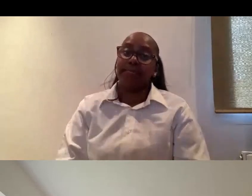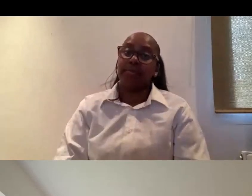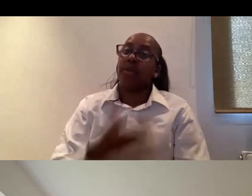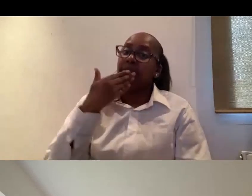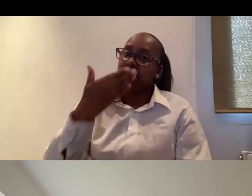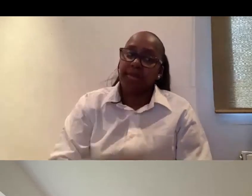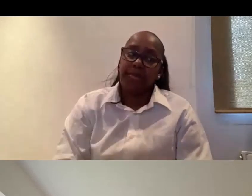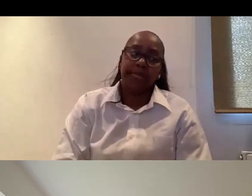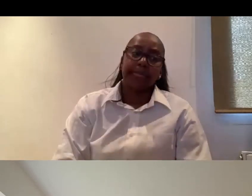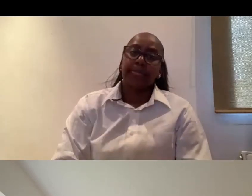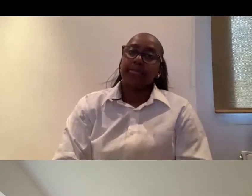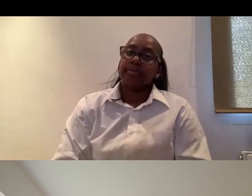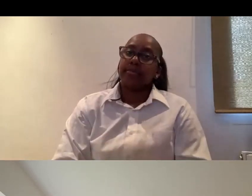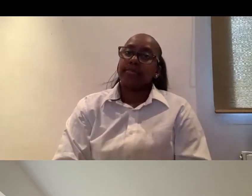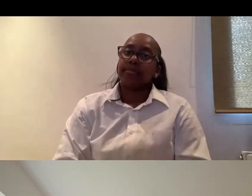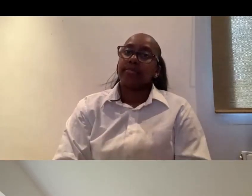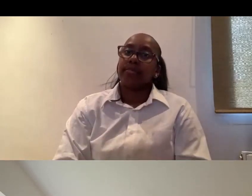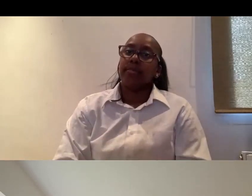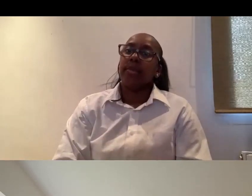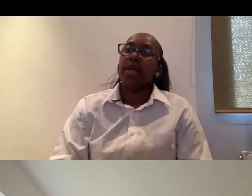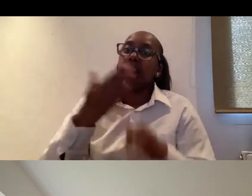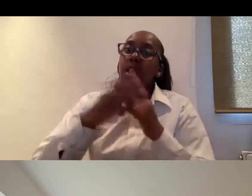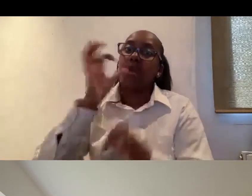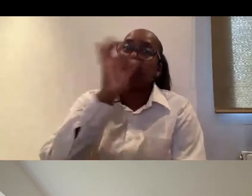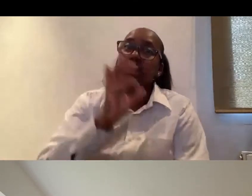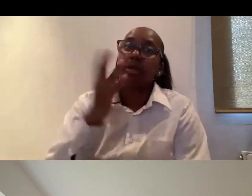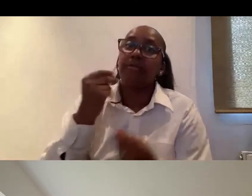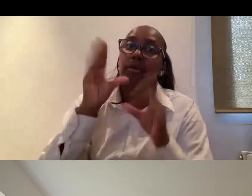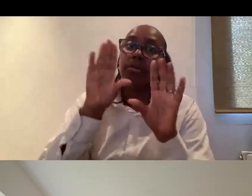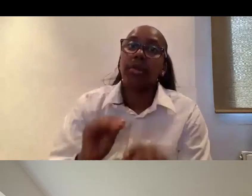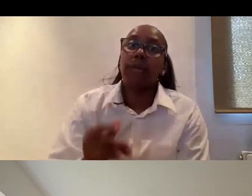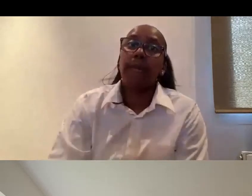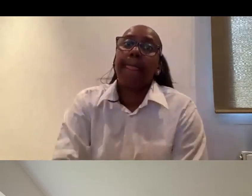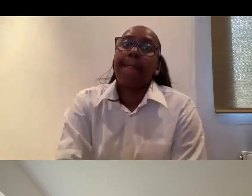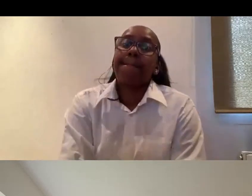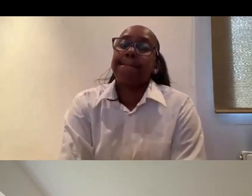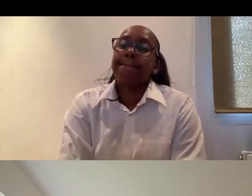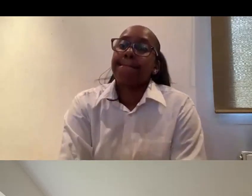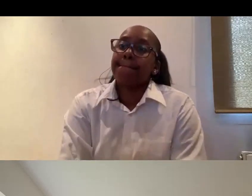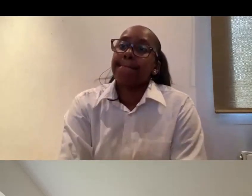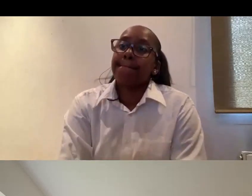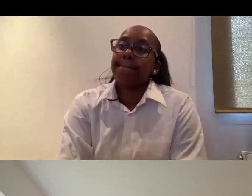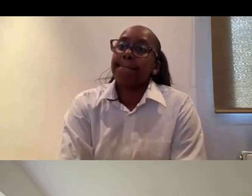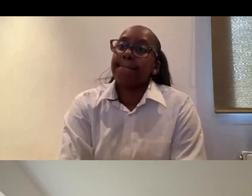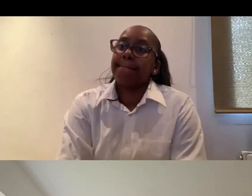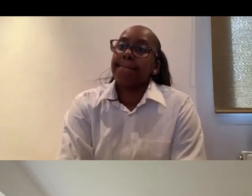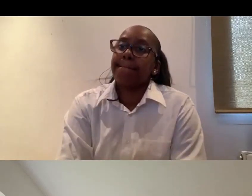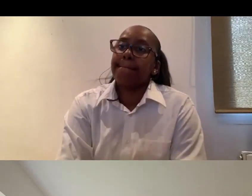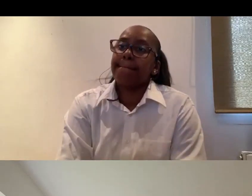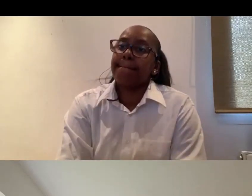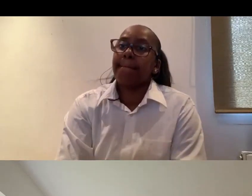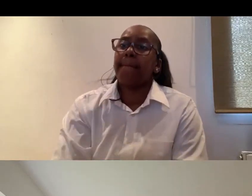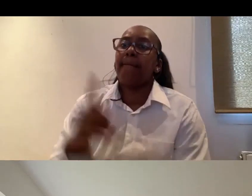Fantastic. Have we got any last questions before we start to wrap the session up? I just had one. It's not so